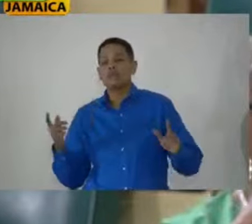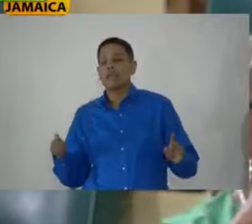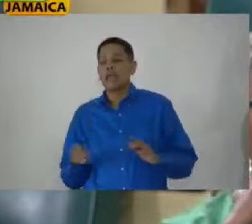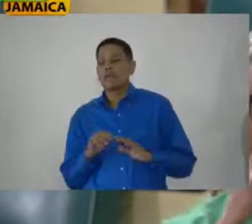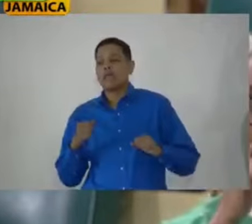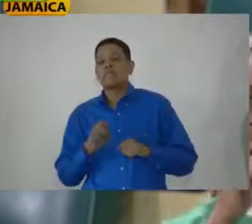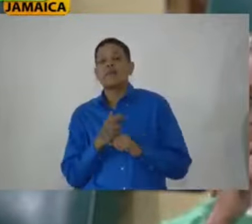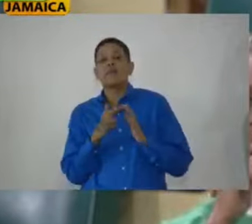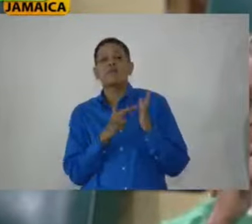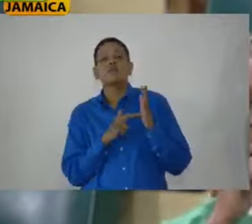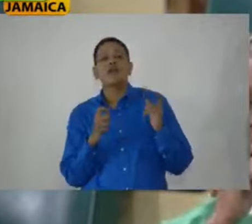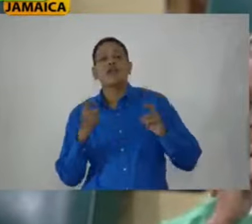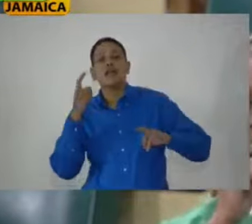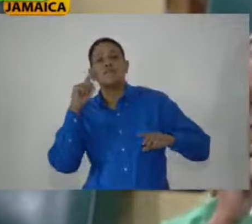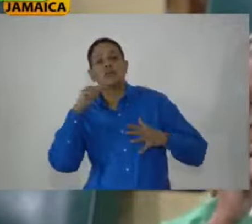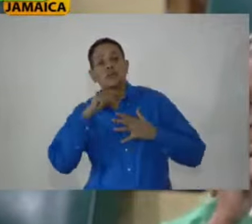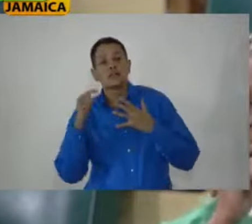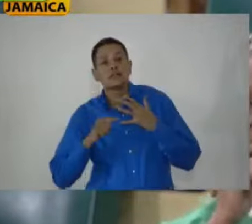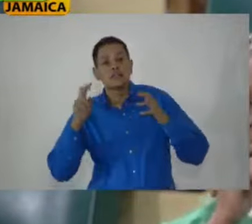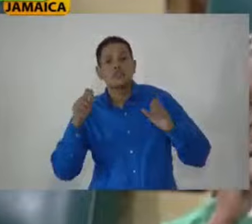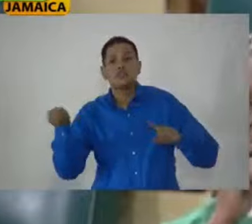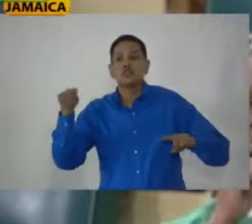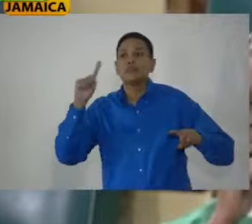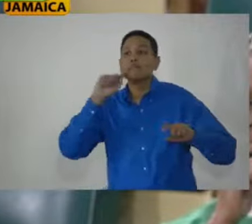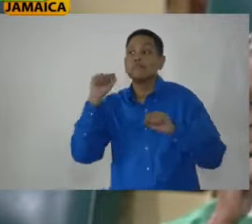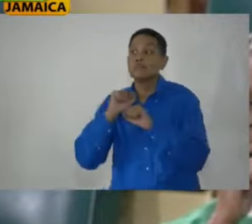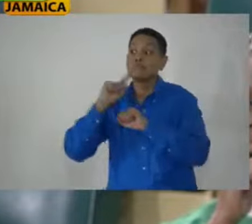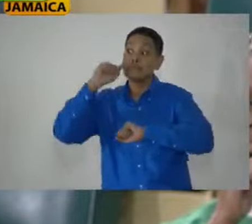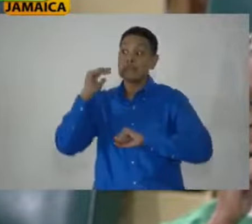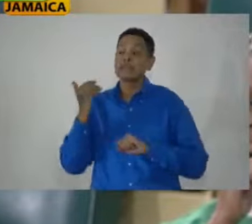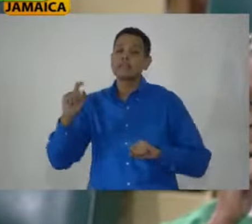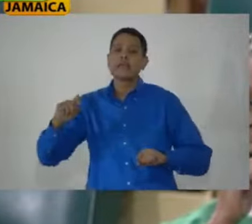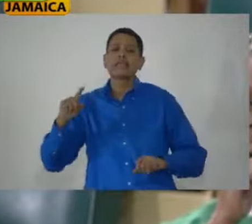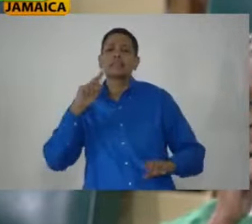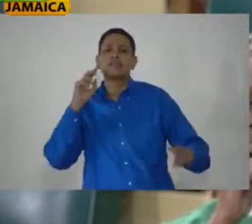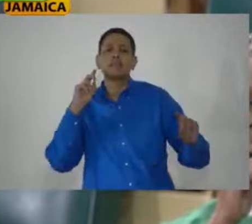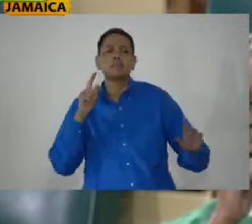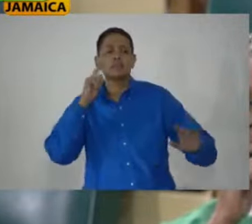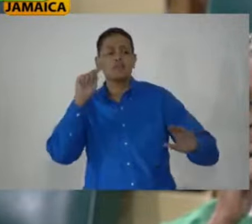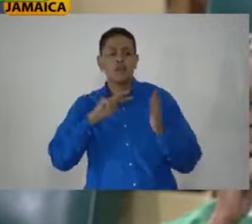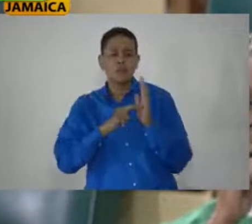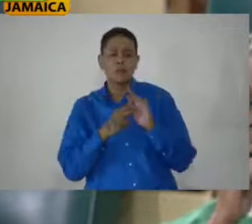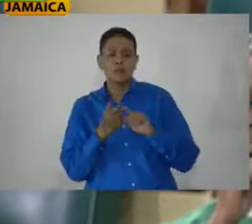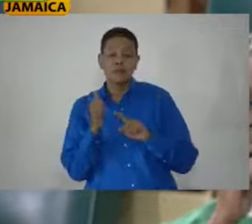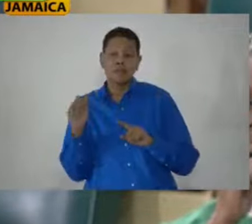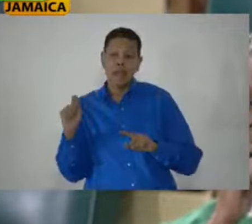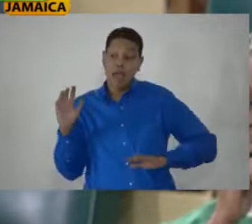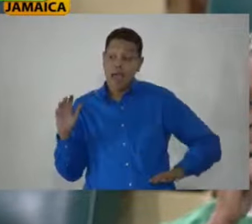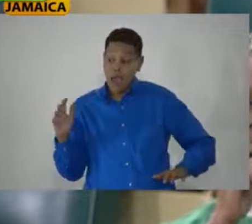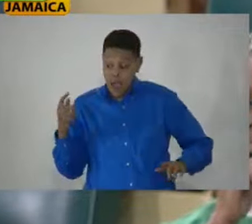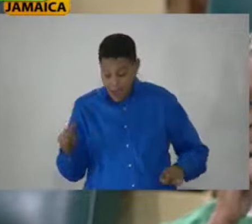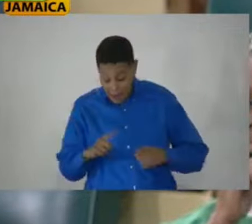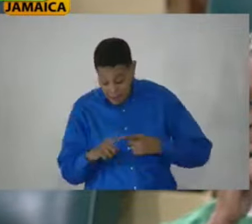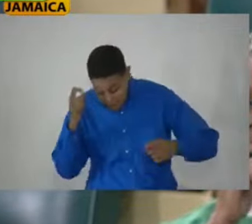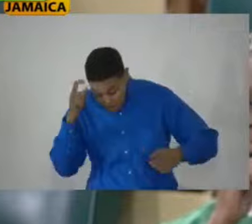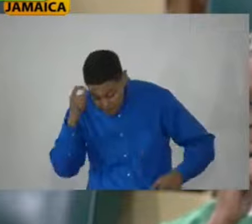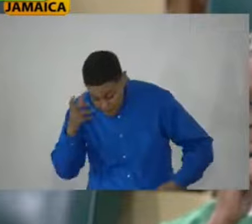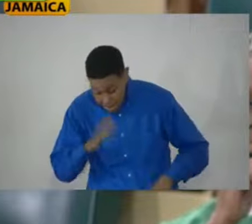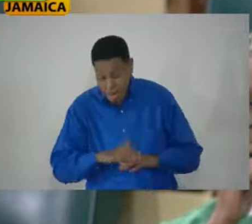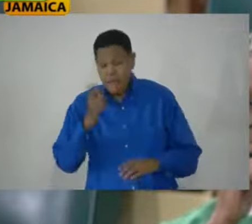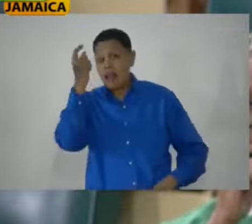make regulations for such matters as may be necessary or expedient for the purposes of the Act. And whereas